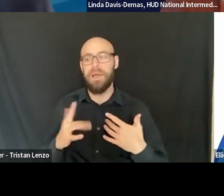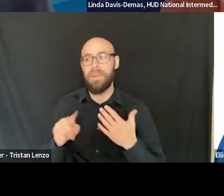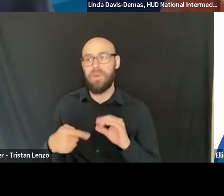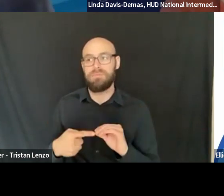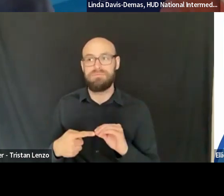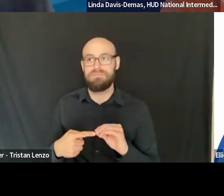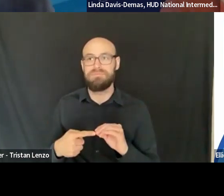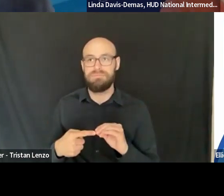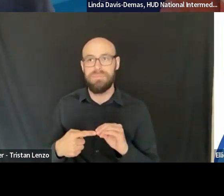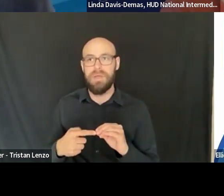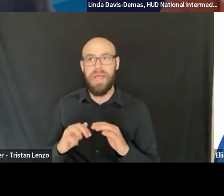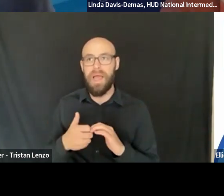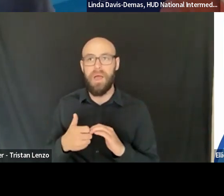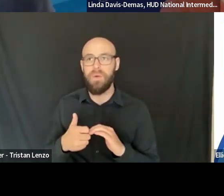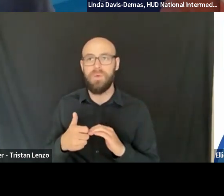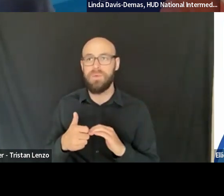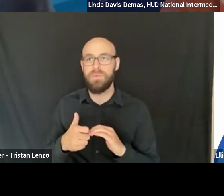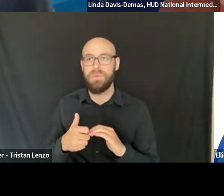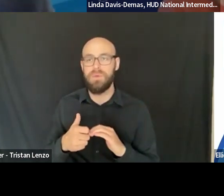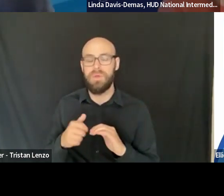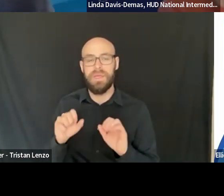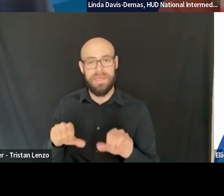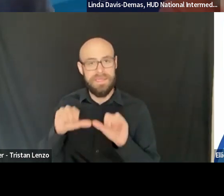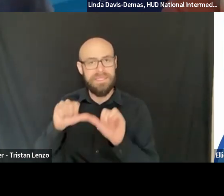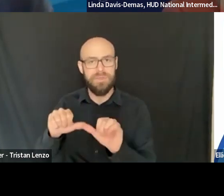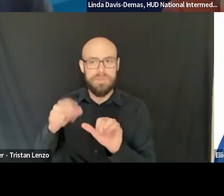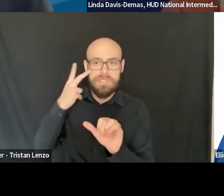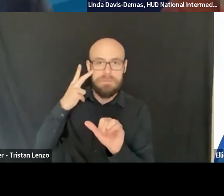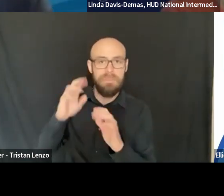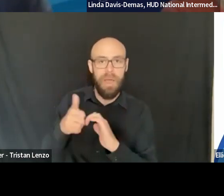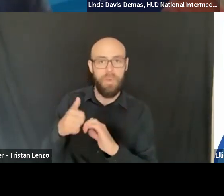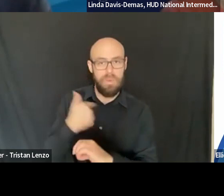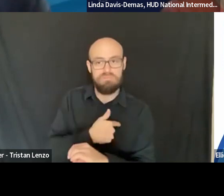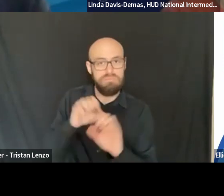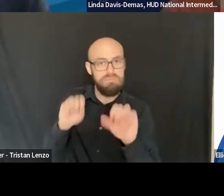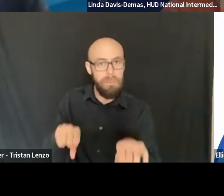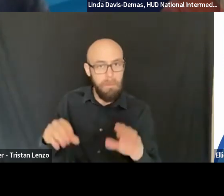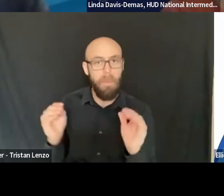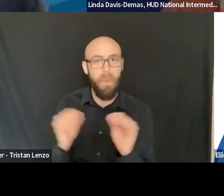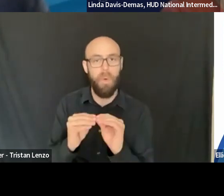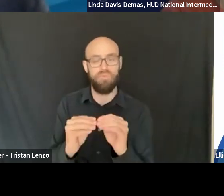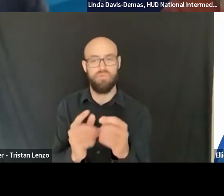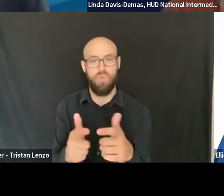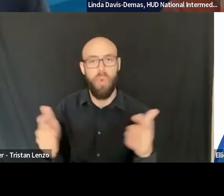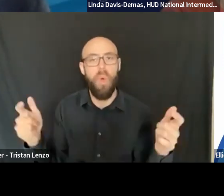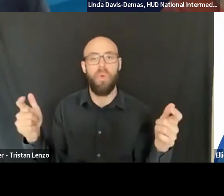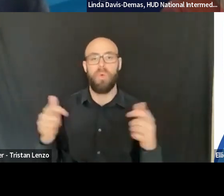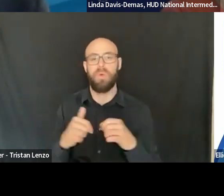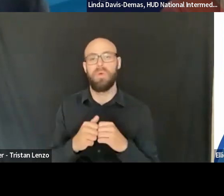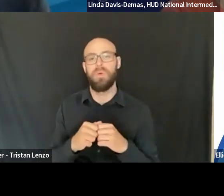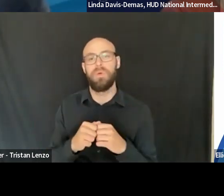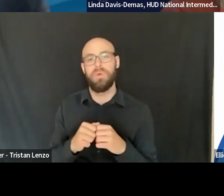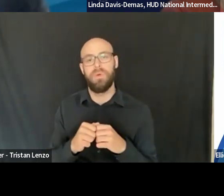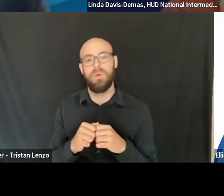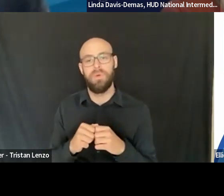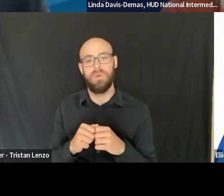continuing to watch how we can grow in this industry and how we can really be part of the